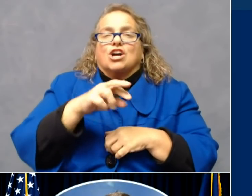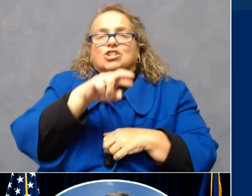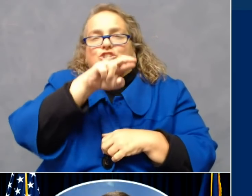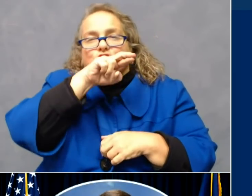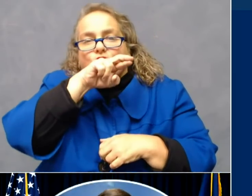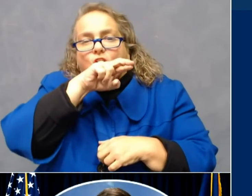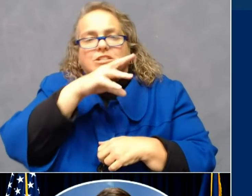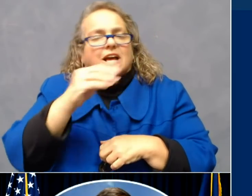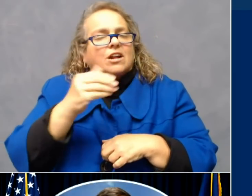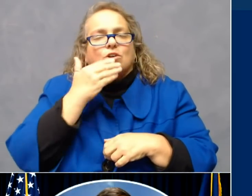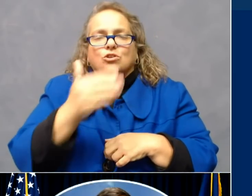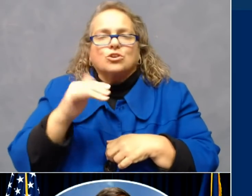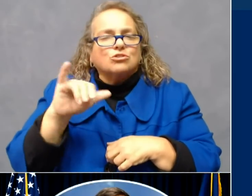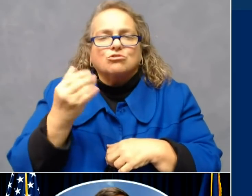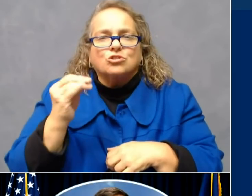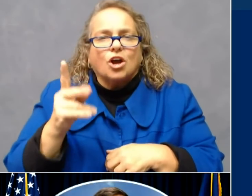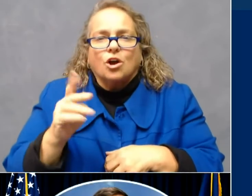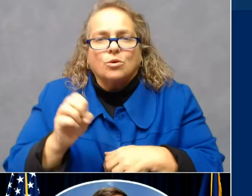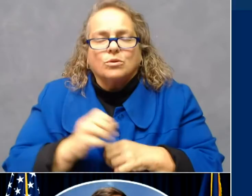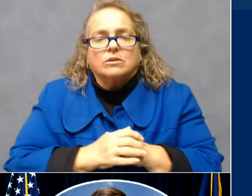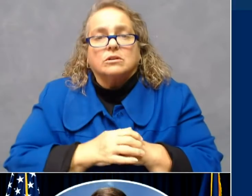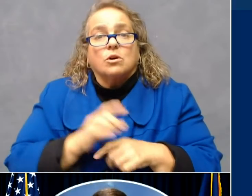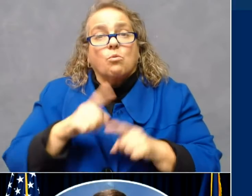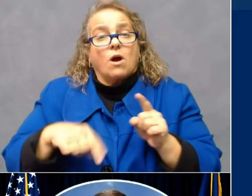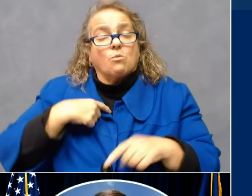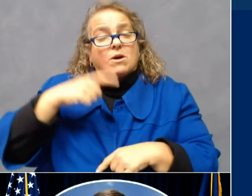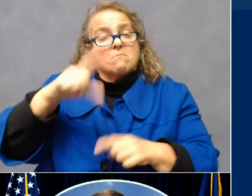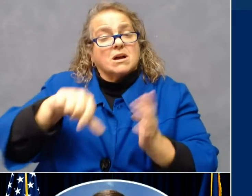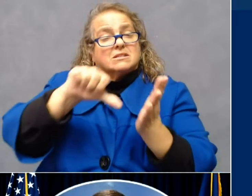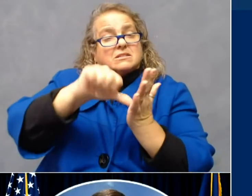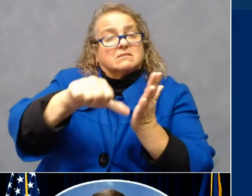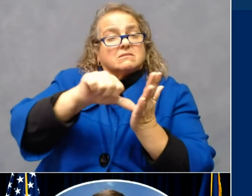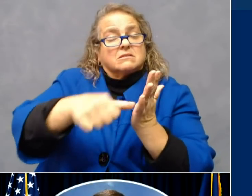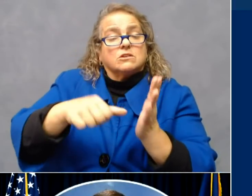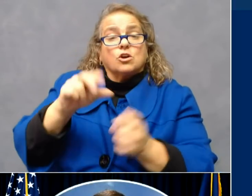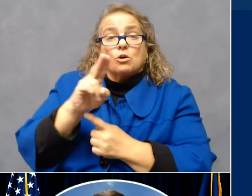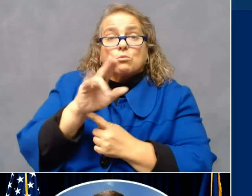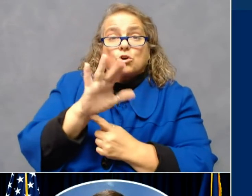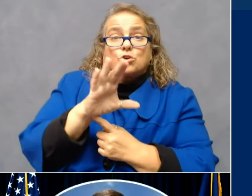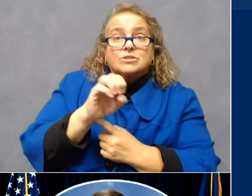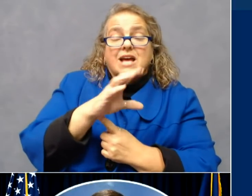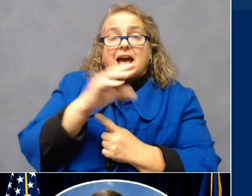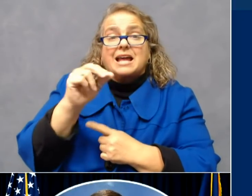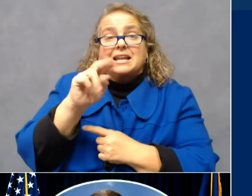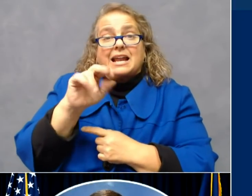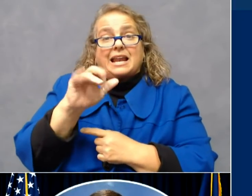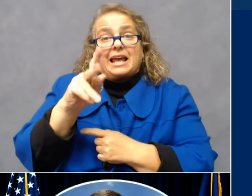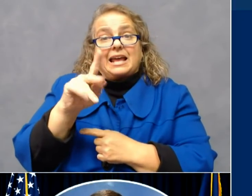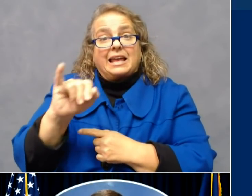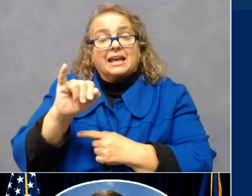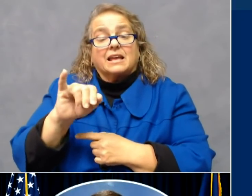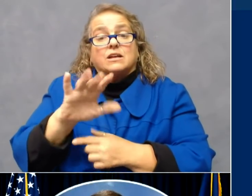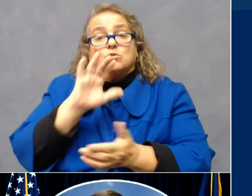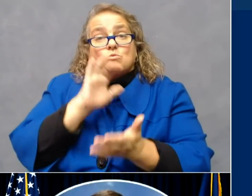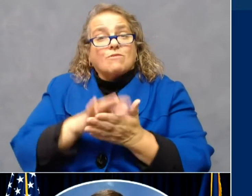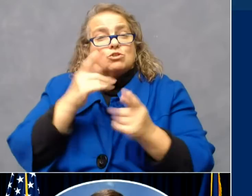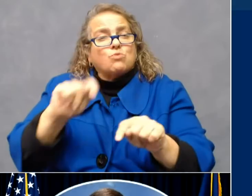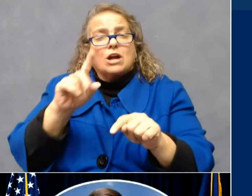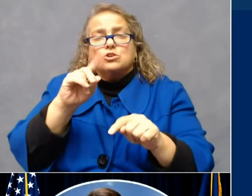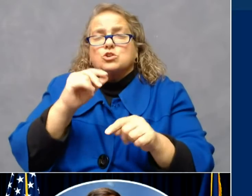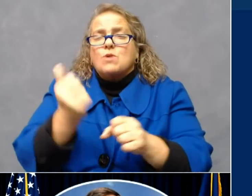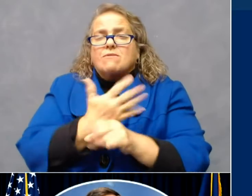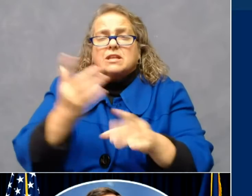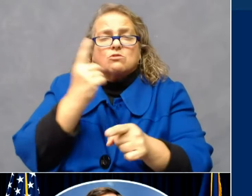What we must stress here is that Bruce and Mickey tried to do it all right, They barely left the house in 9 months and they always